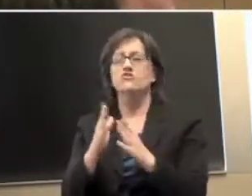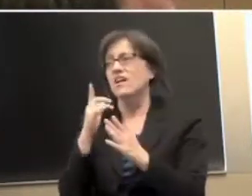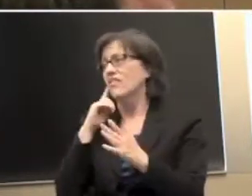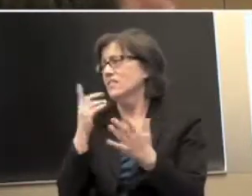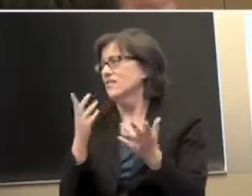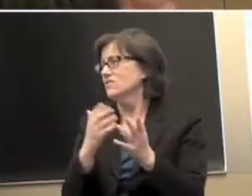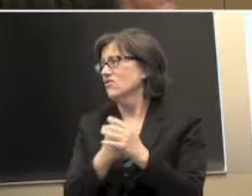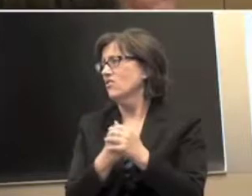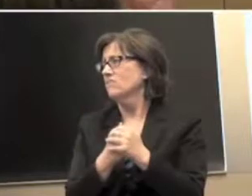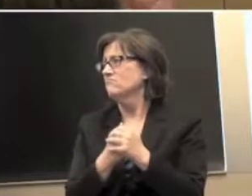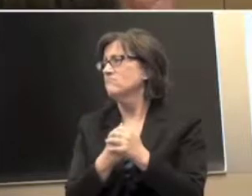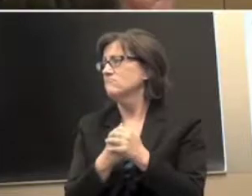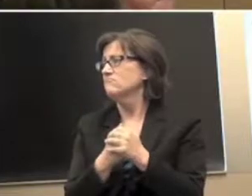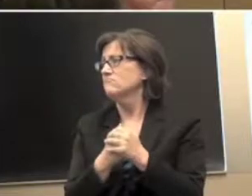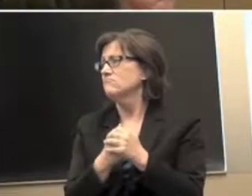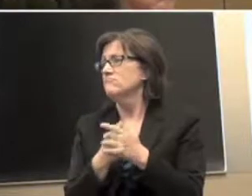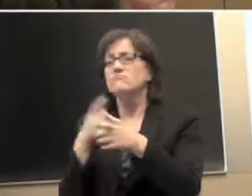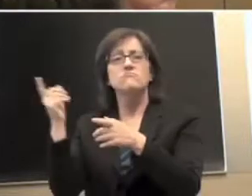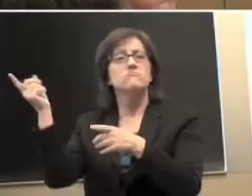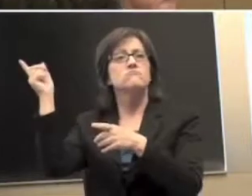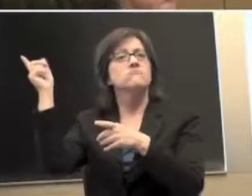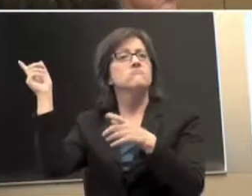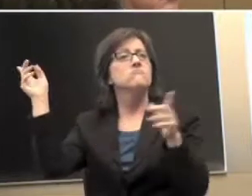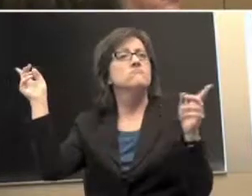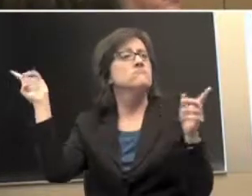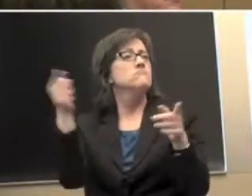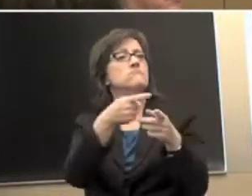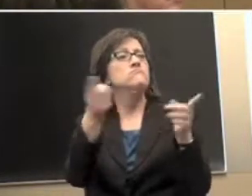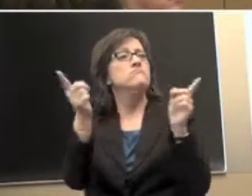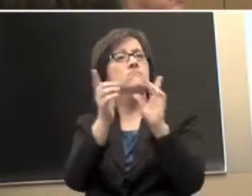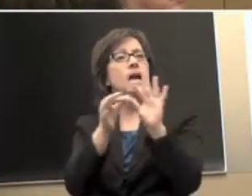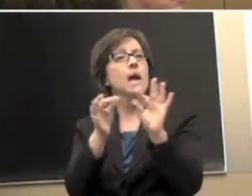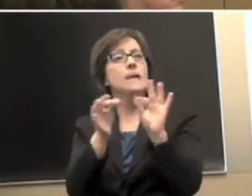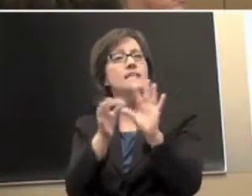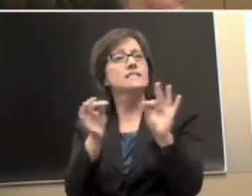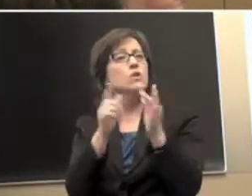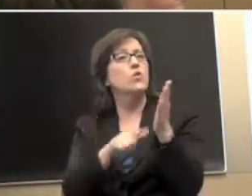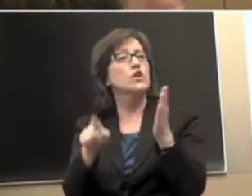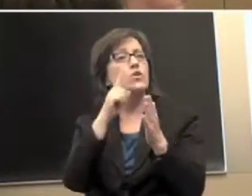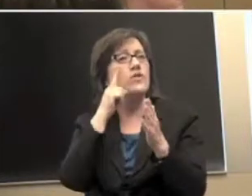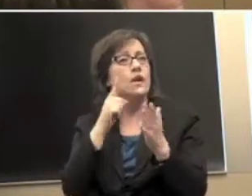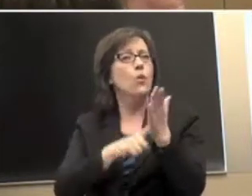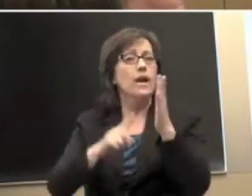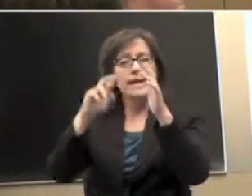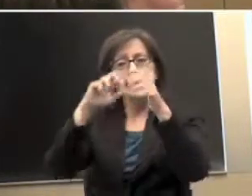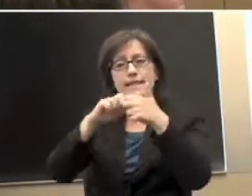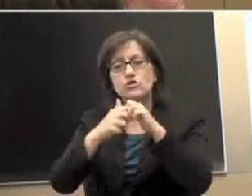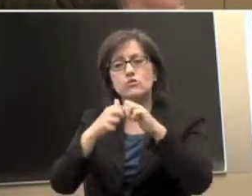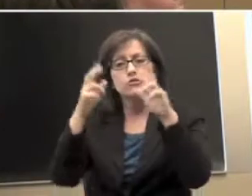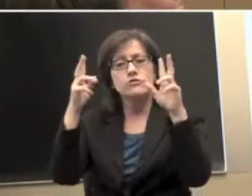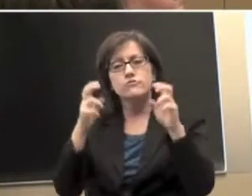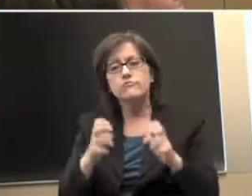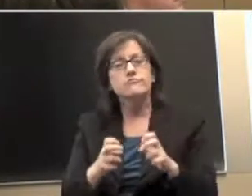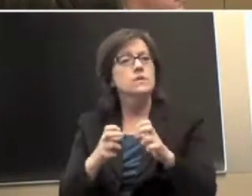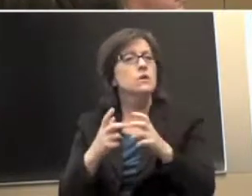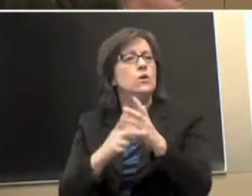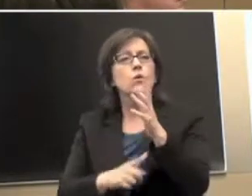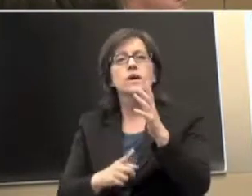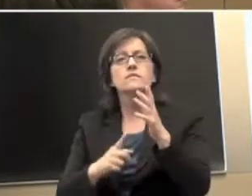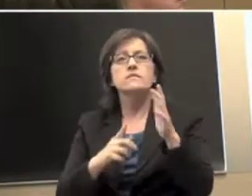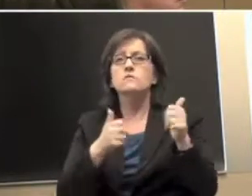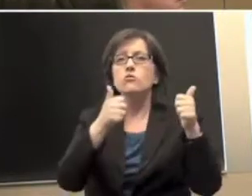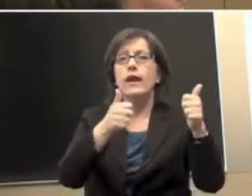right? Okay. Comments? What do people think? What issues, what problems, what do you think is